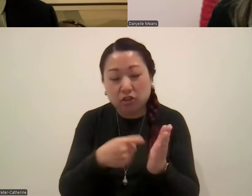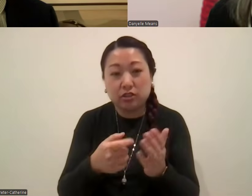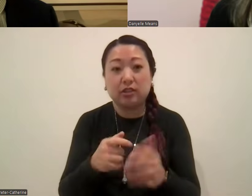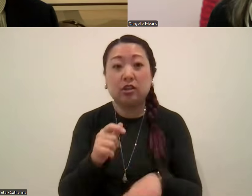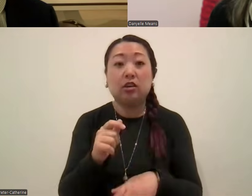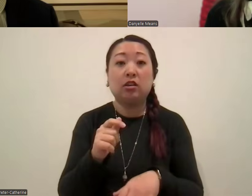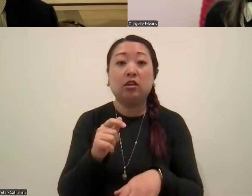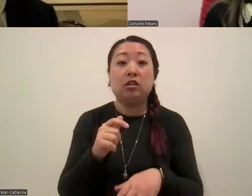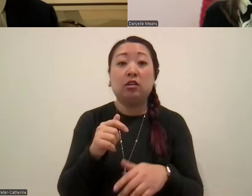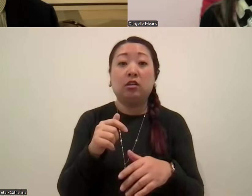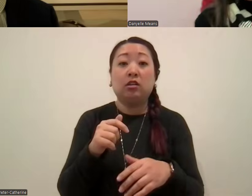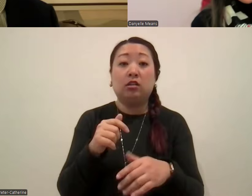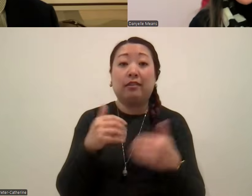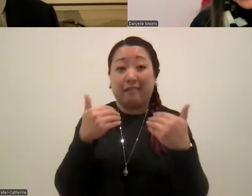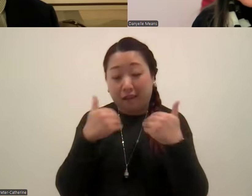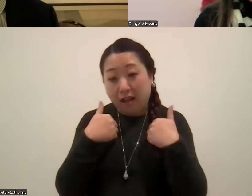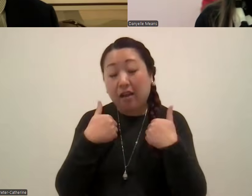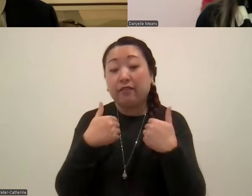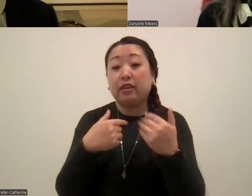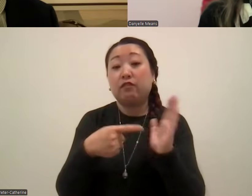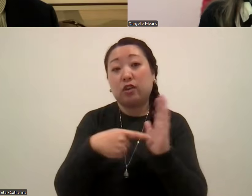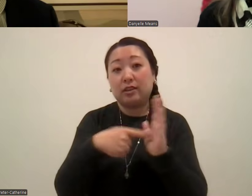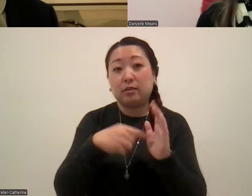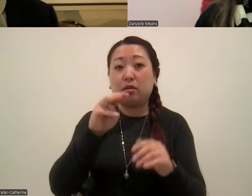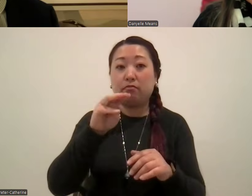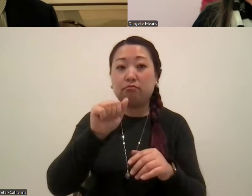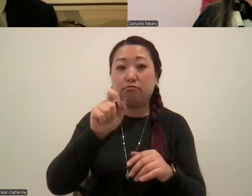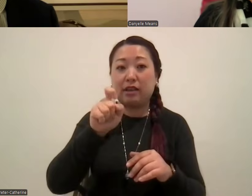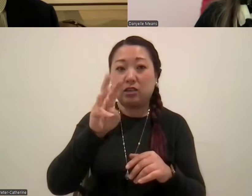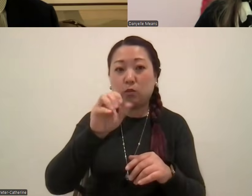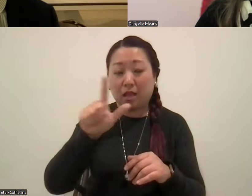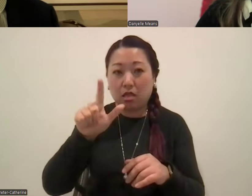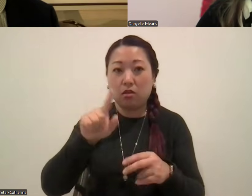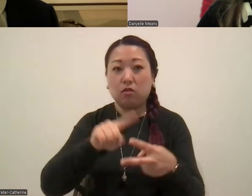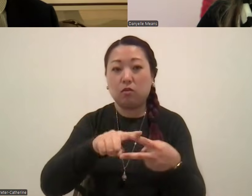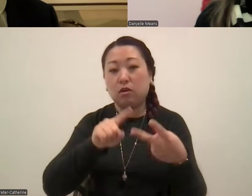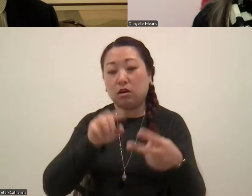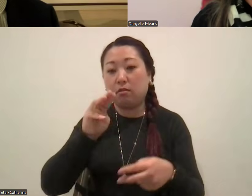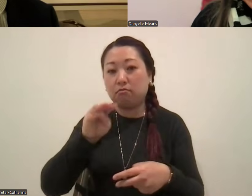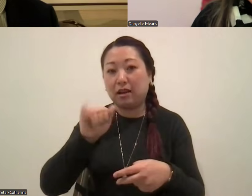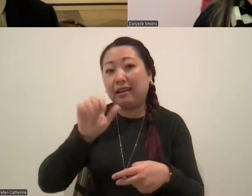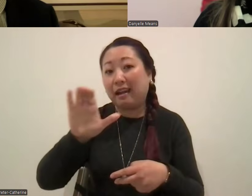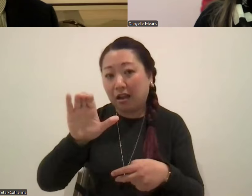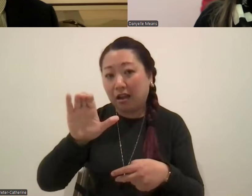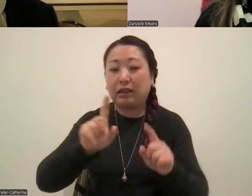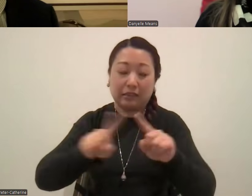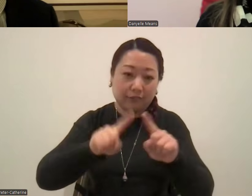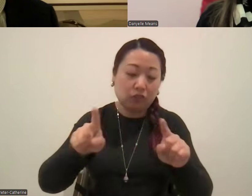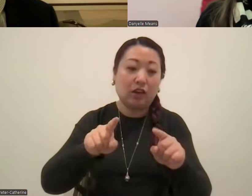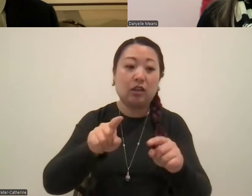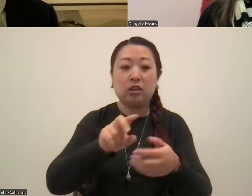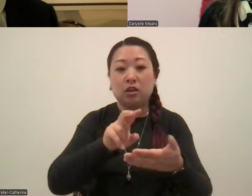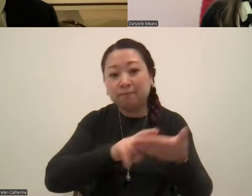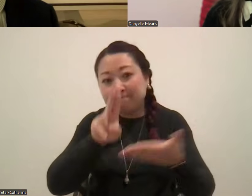Having those institutions like the Maxwell, like MIAC, really being able